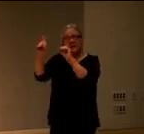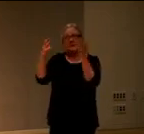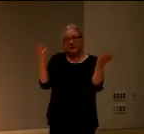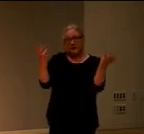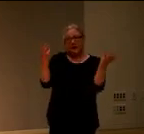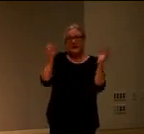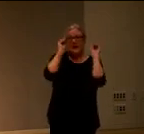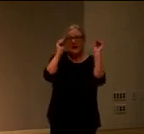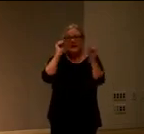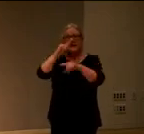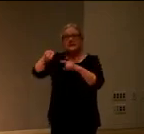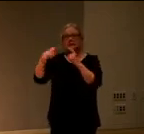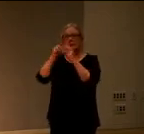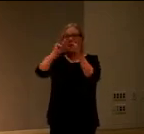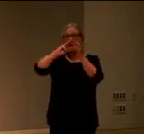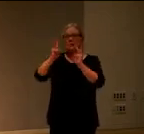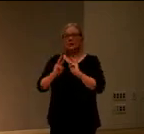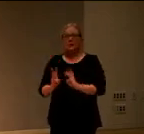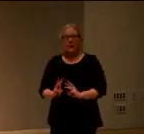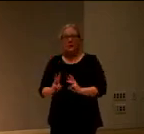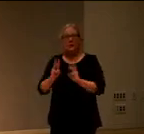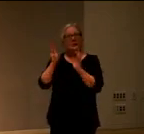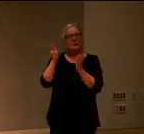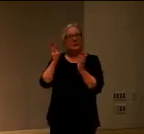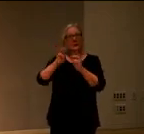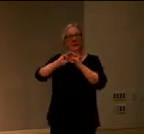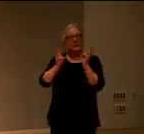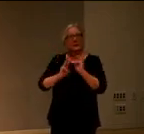climate-adapted or climate-informed care?